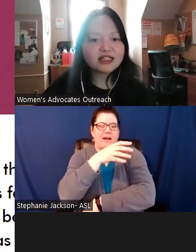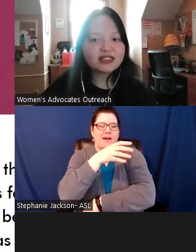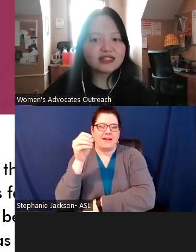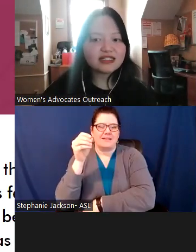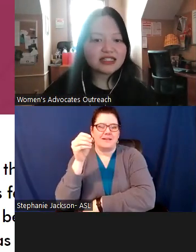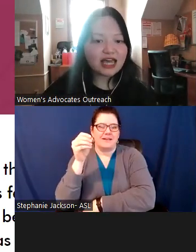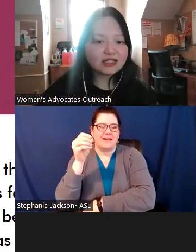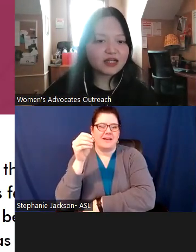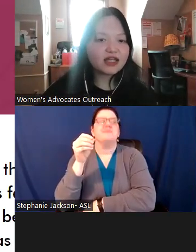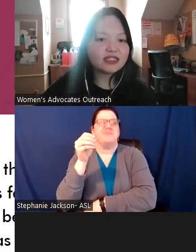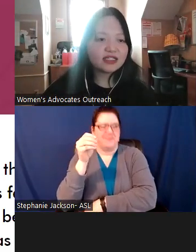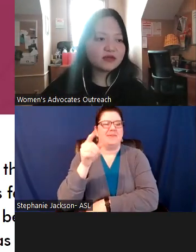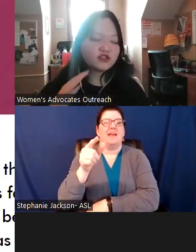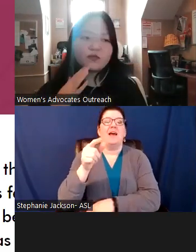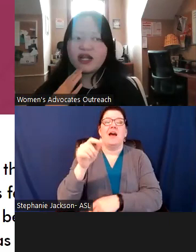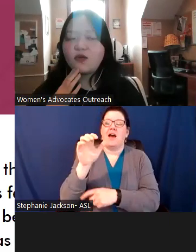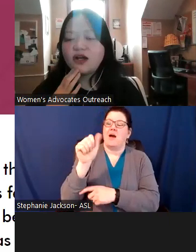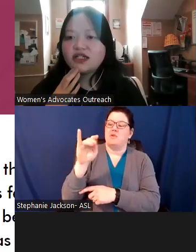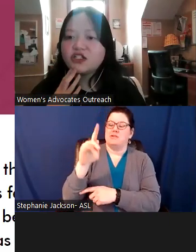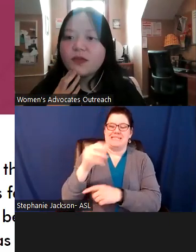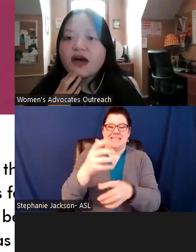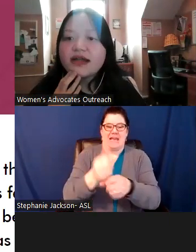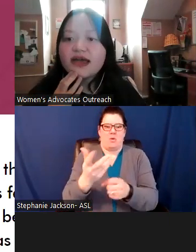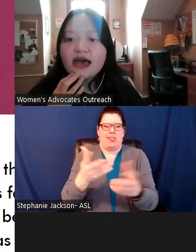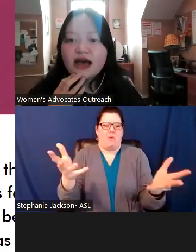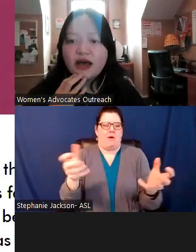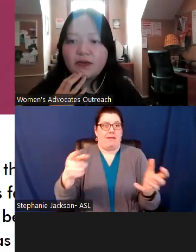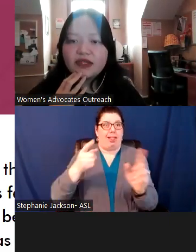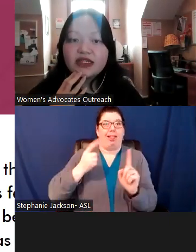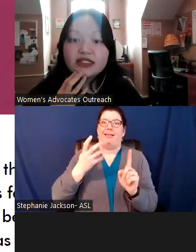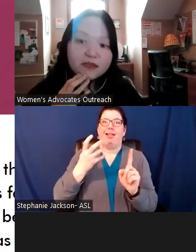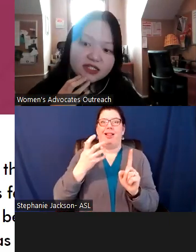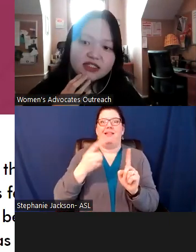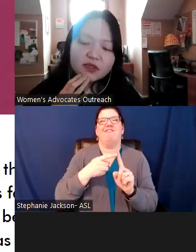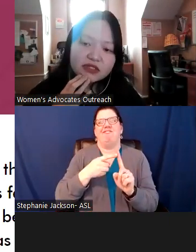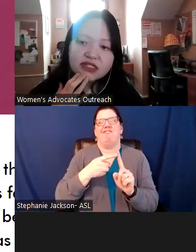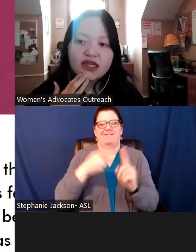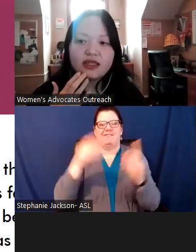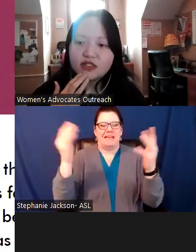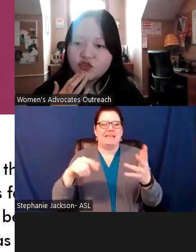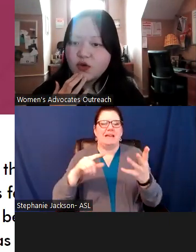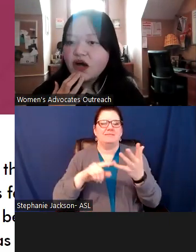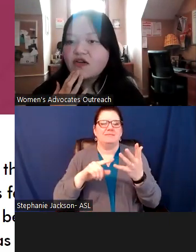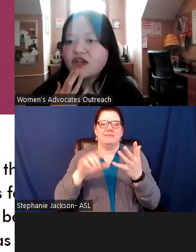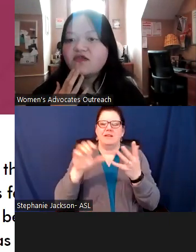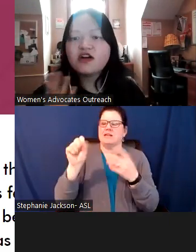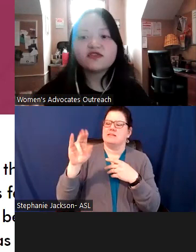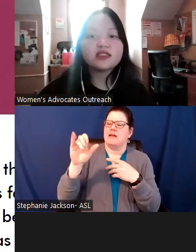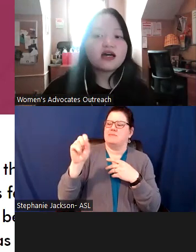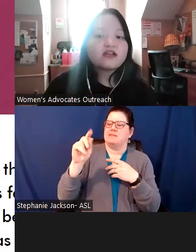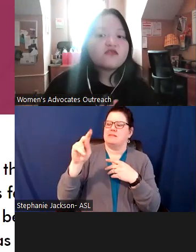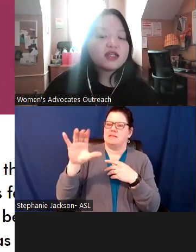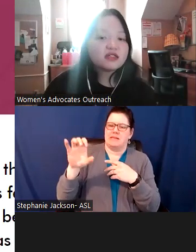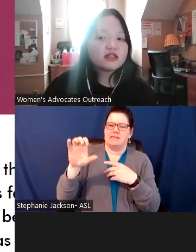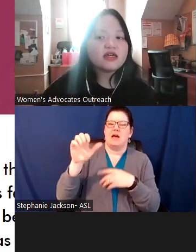And last but not least, the trope that I want to touch up on is substance abuse. And this trope often involves